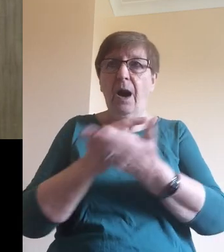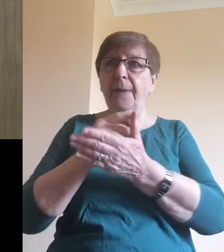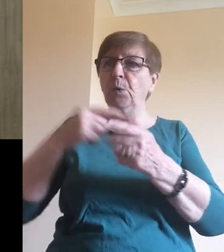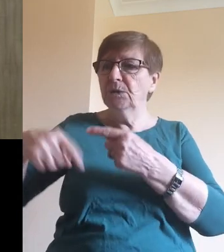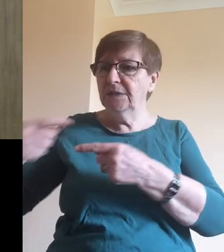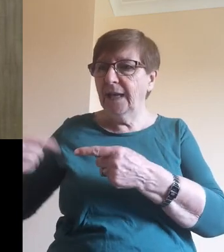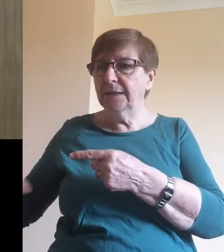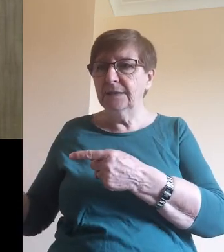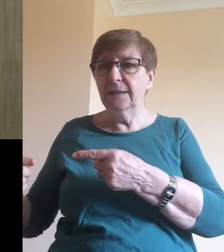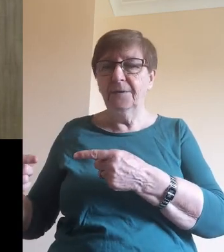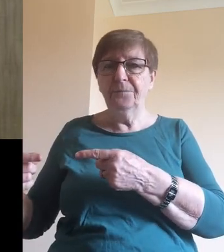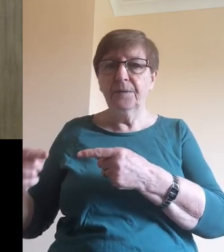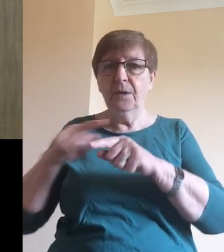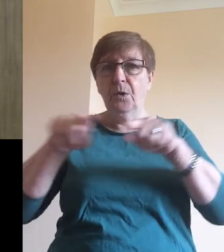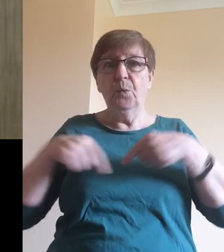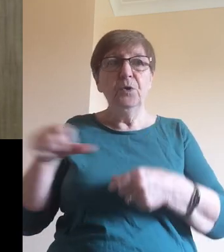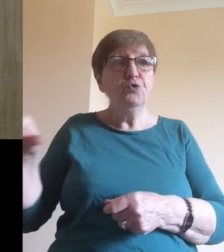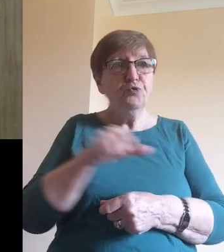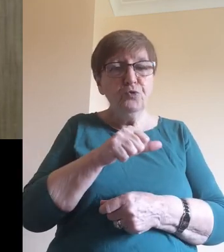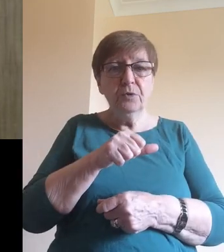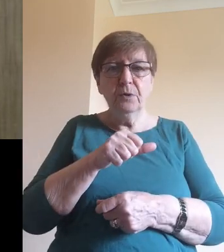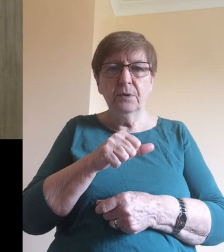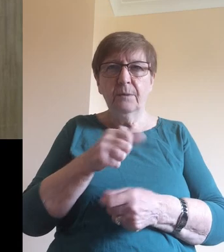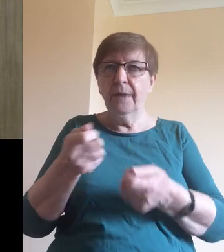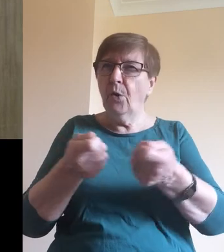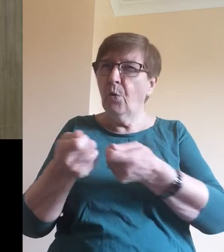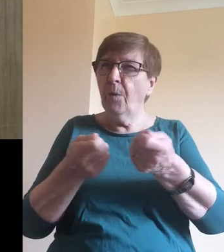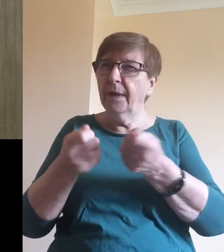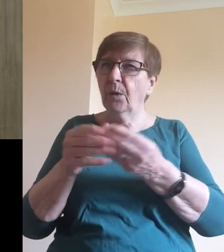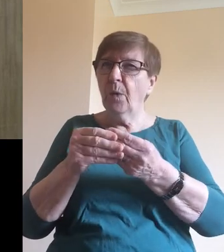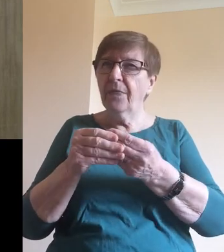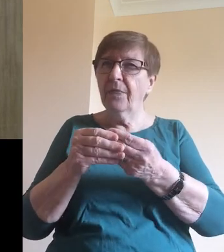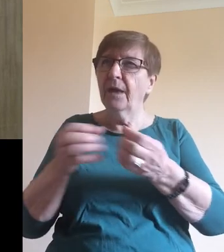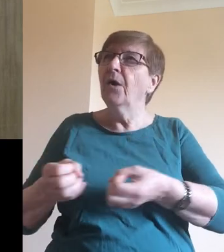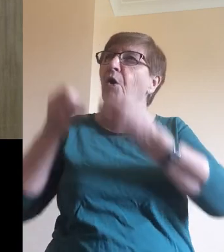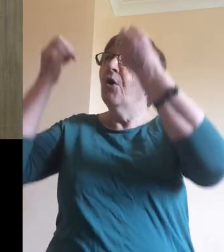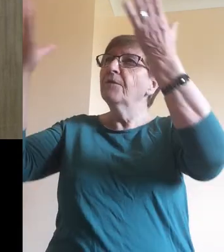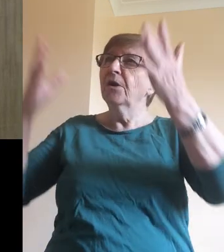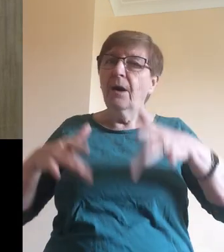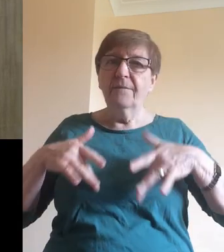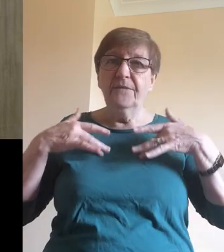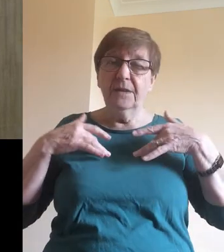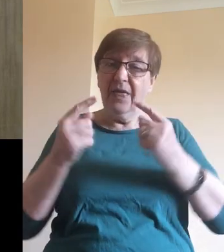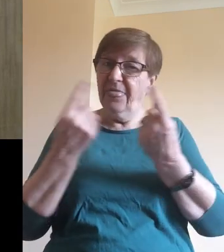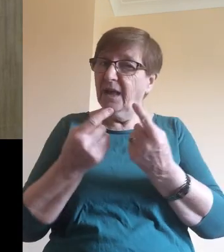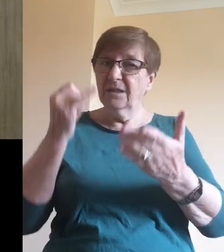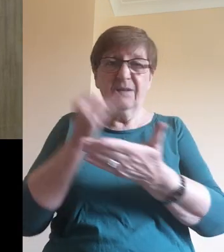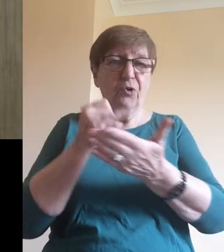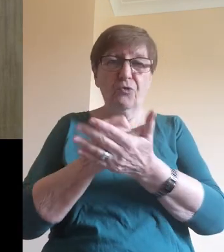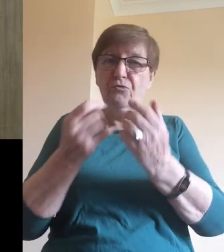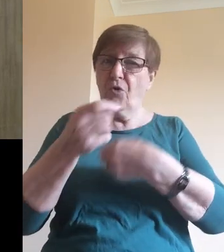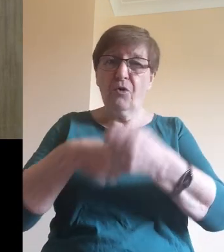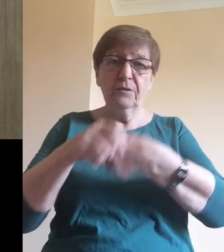now, we should also be dealing with and offering up the sense that things have gone wrong.